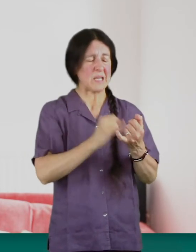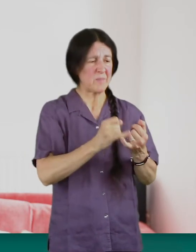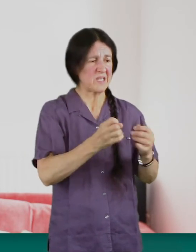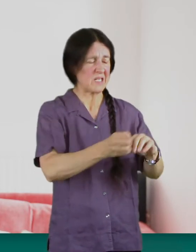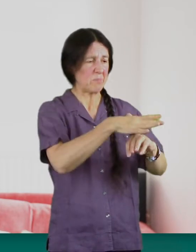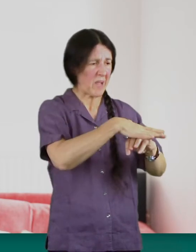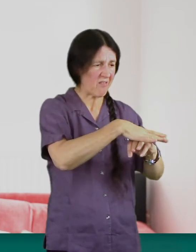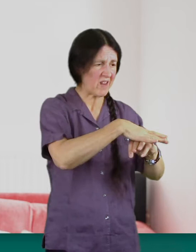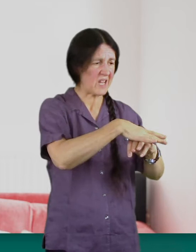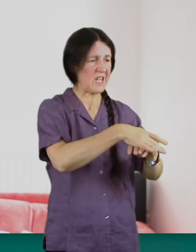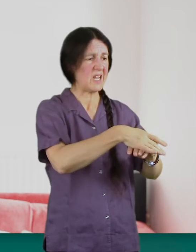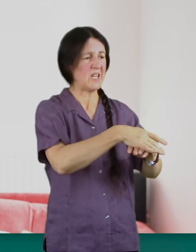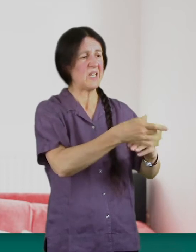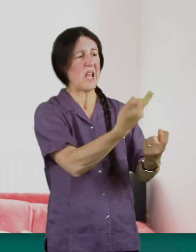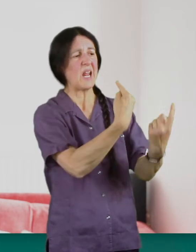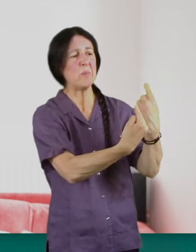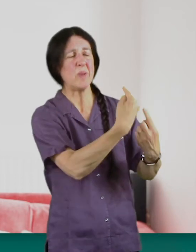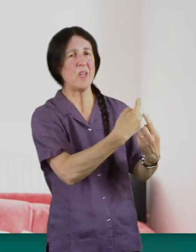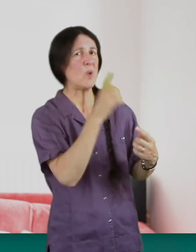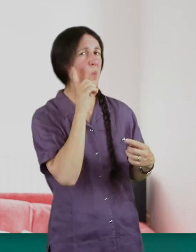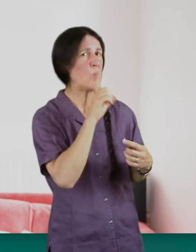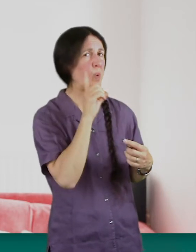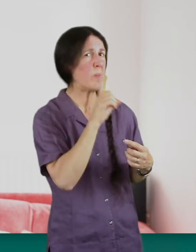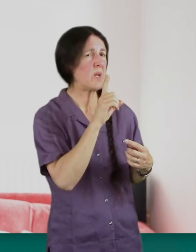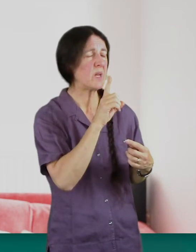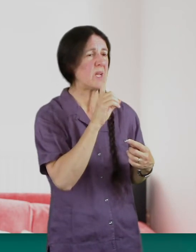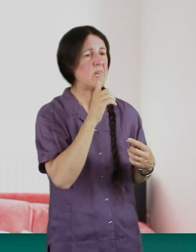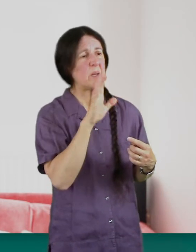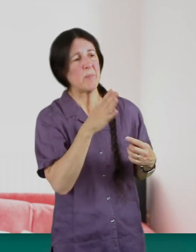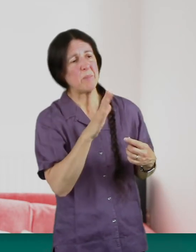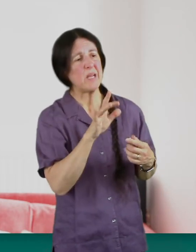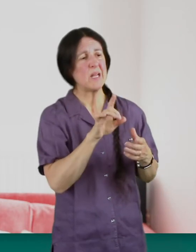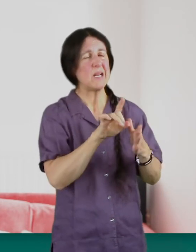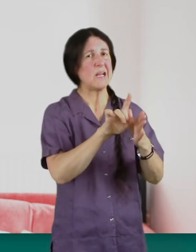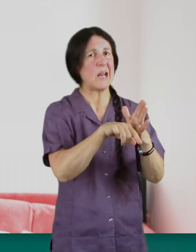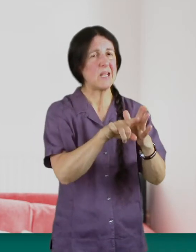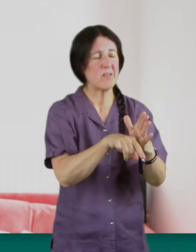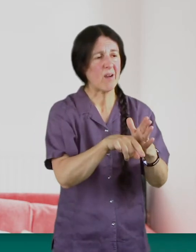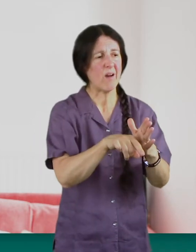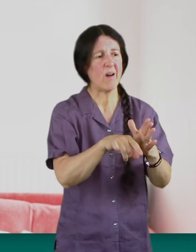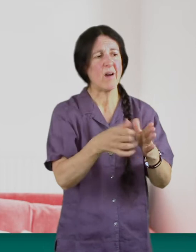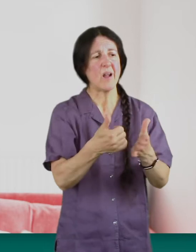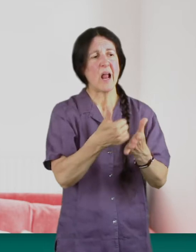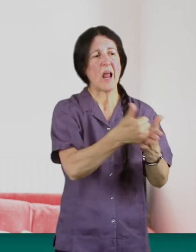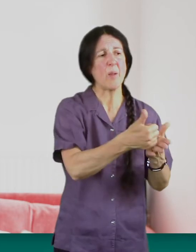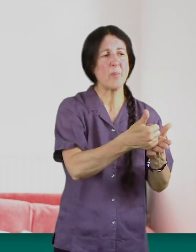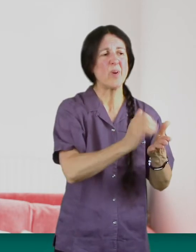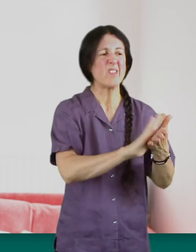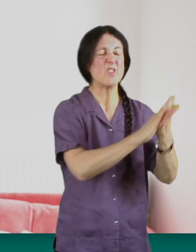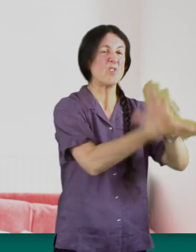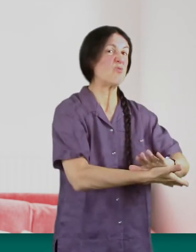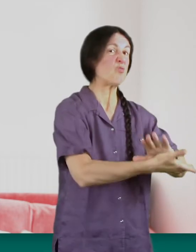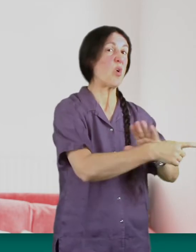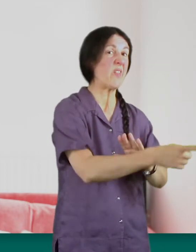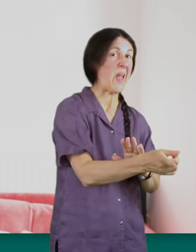getting in with the Philistines will help to overturn them, for the Israelites to be back in charge again. So it might be a political move,